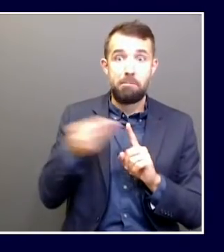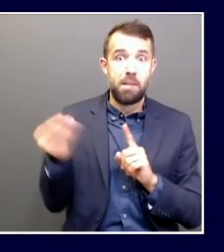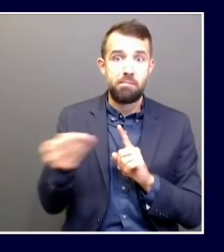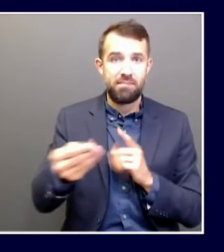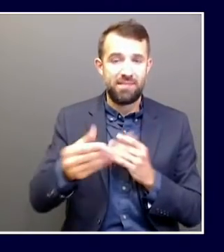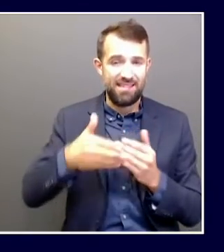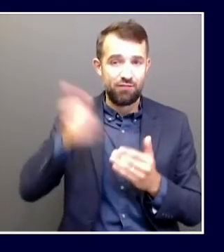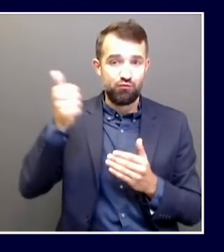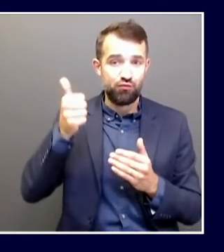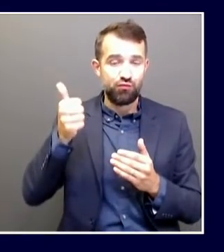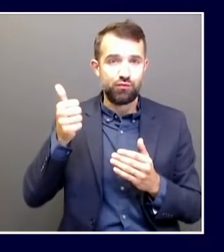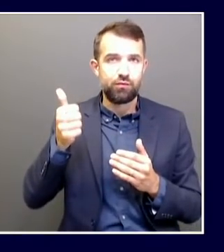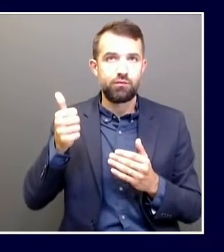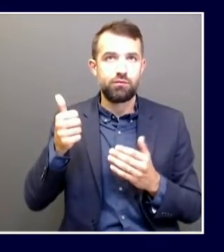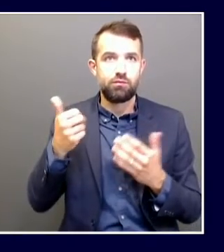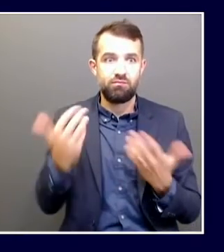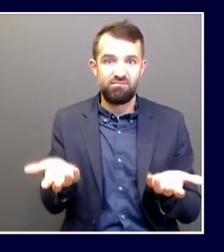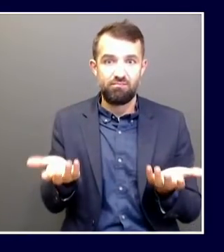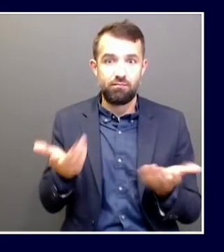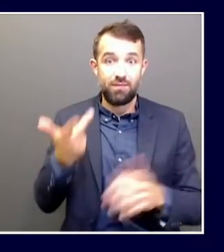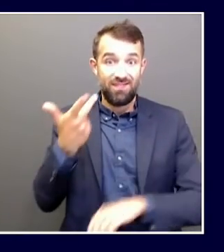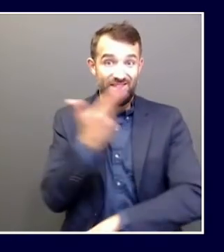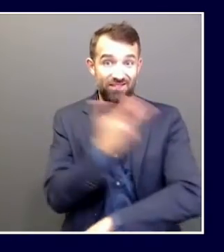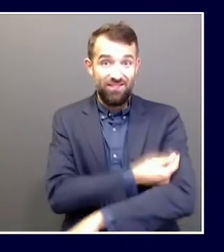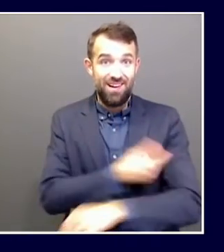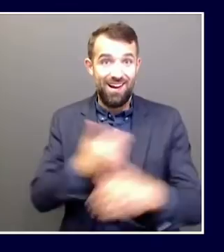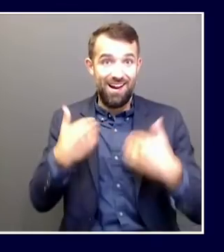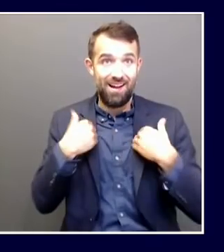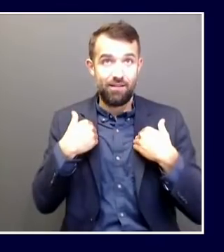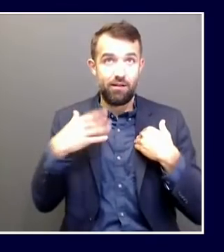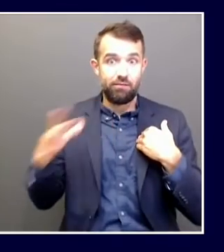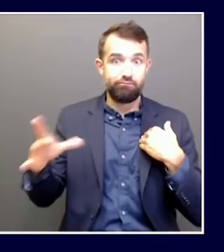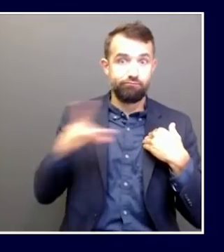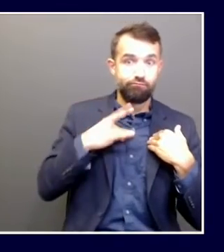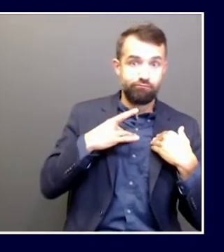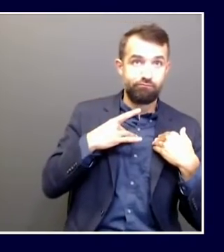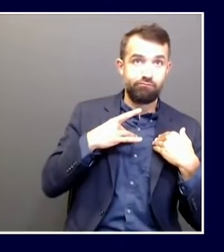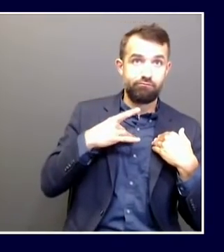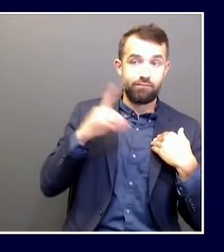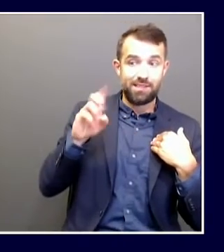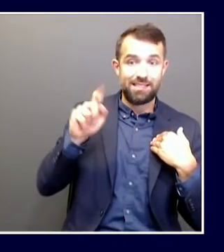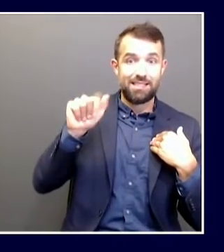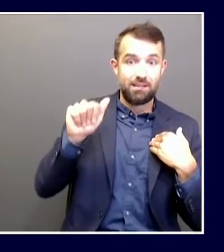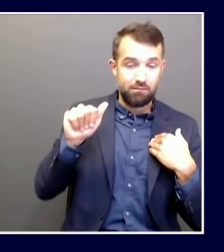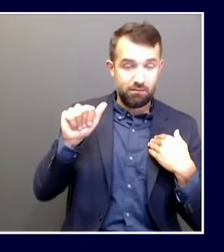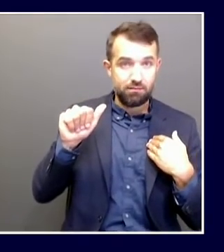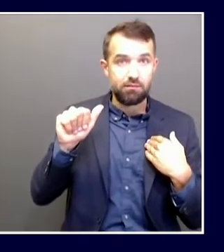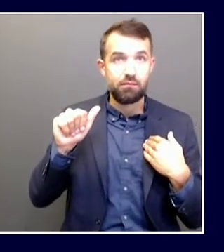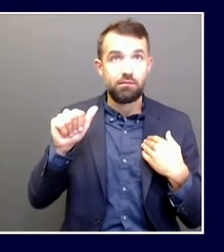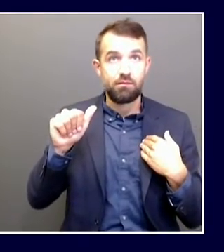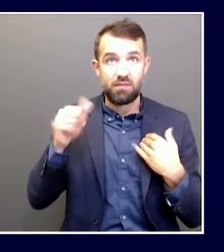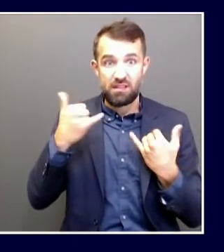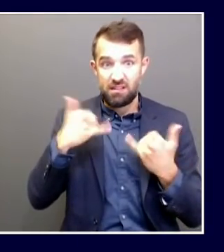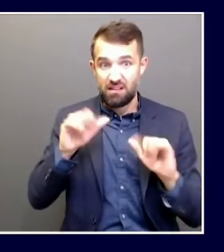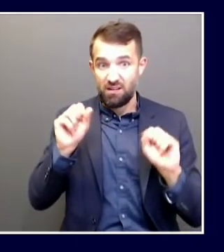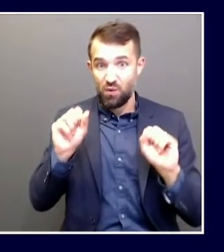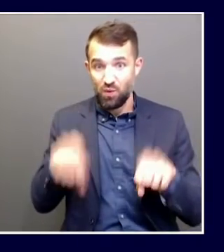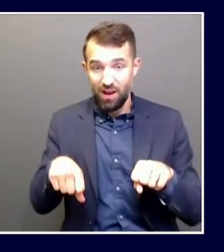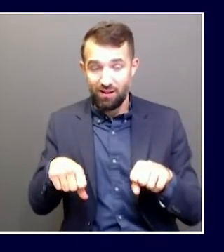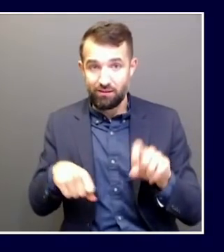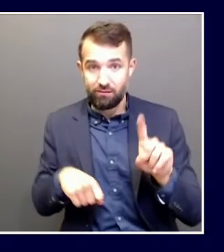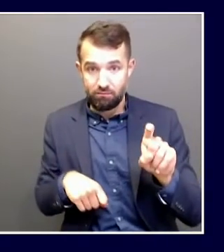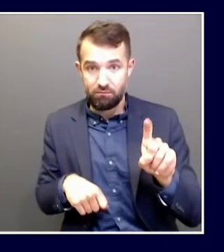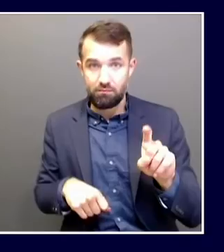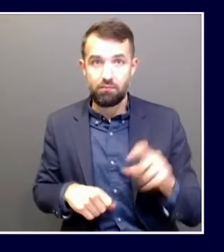carry a larger viral load in their nose and mouth. And the reason I had a question about this is because I know there